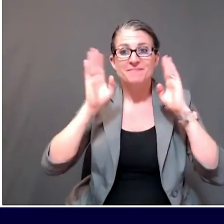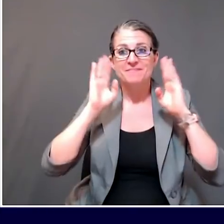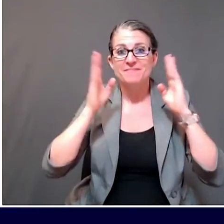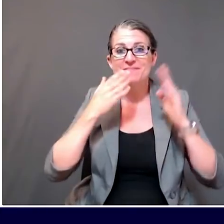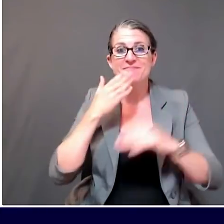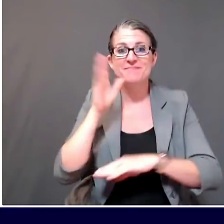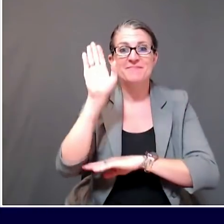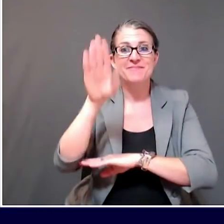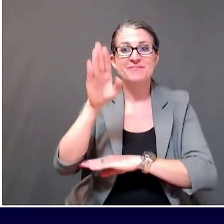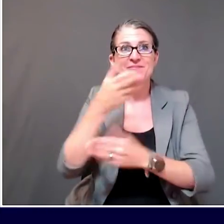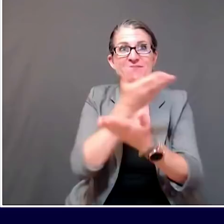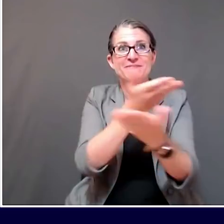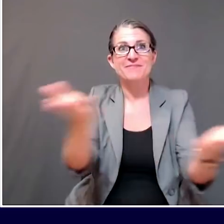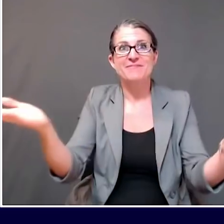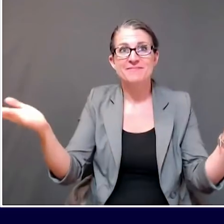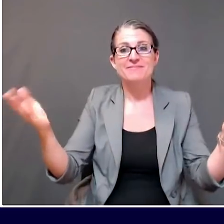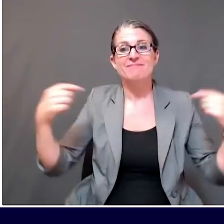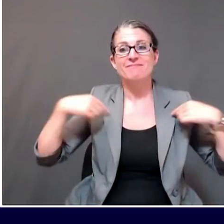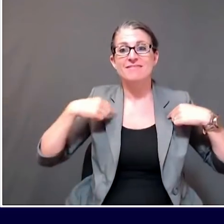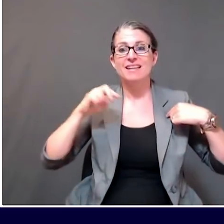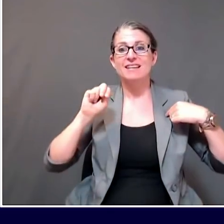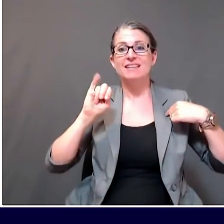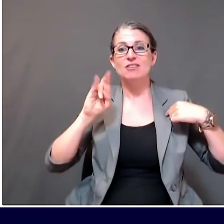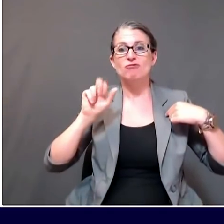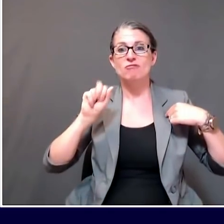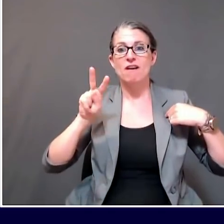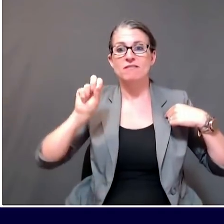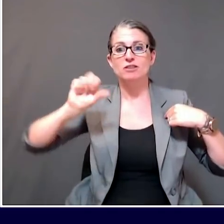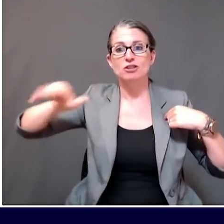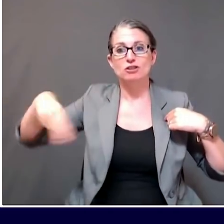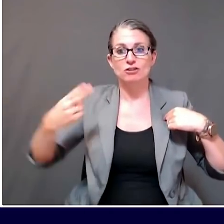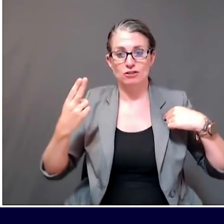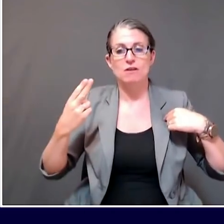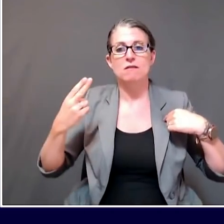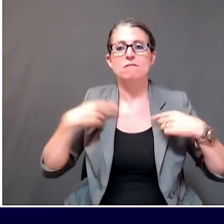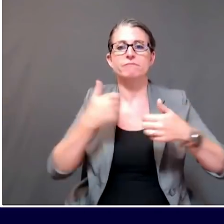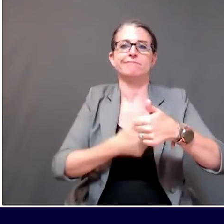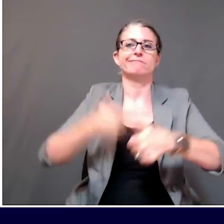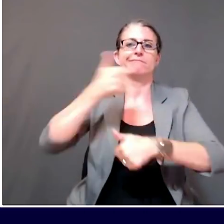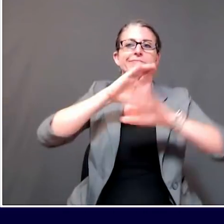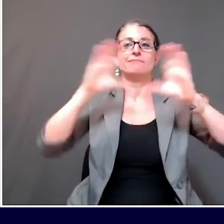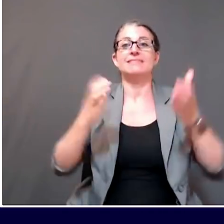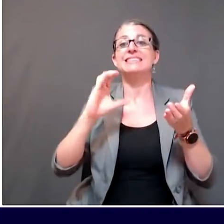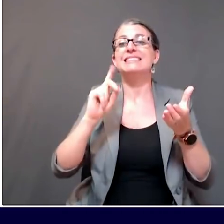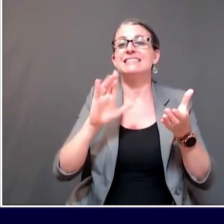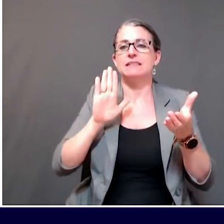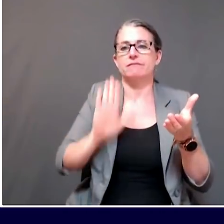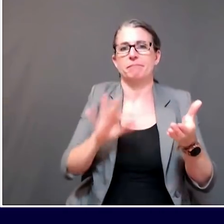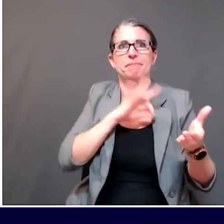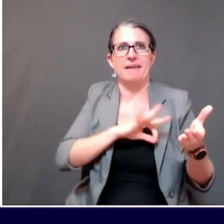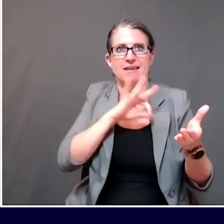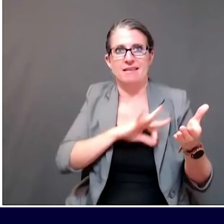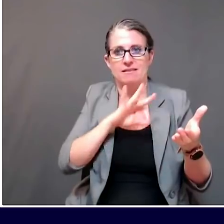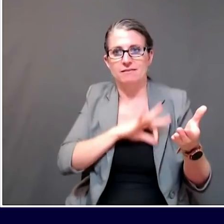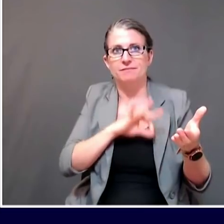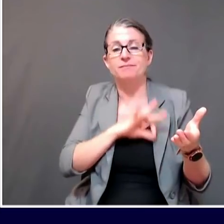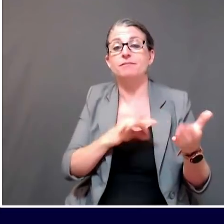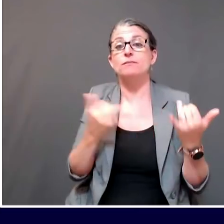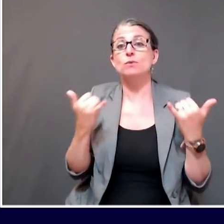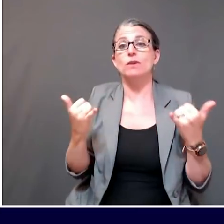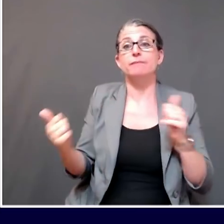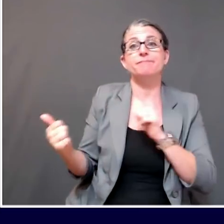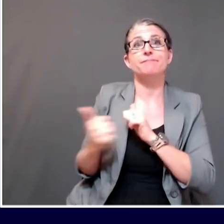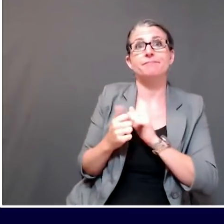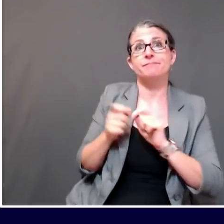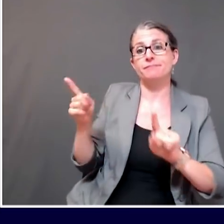My name is Nirav Shah. I'm the director of Maine Center for Disease Control and Prevention. I'm joined this afternoon by Commissioner